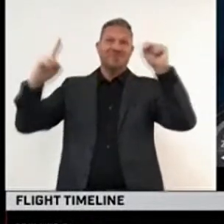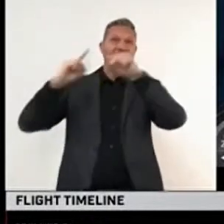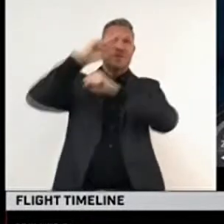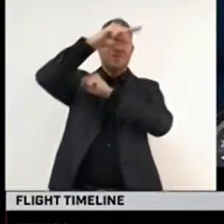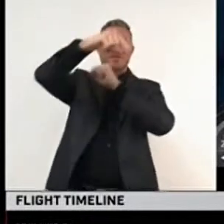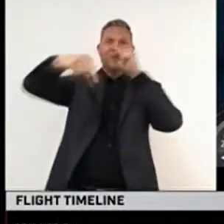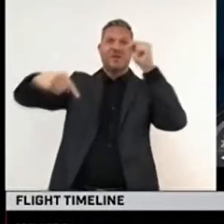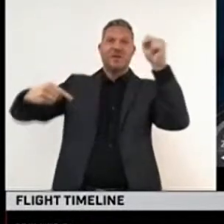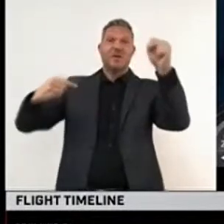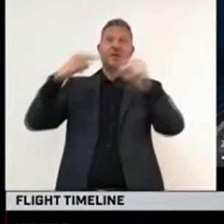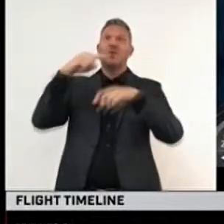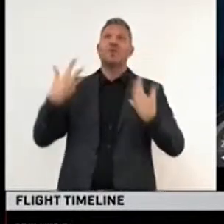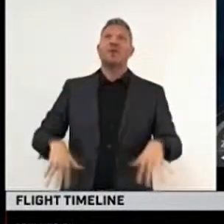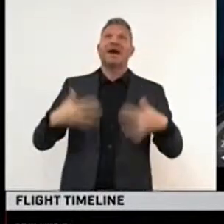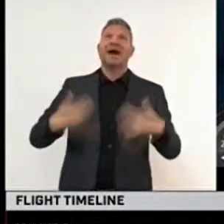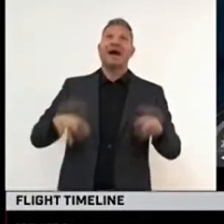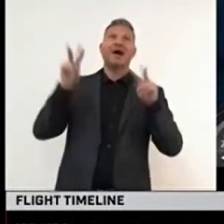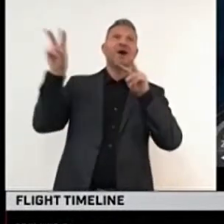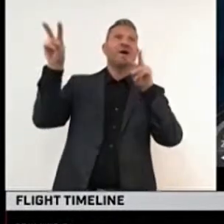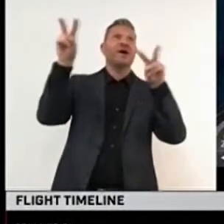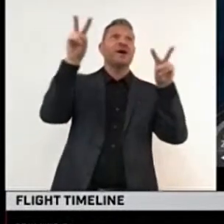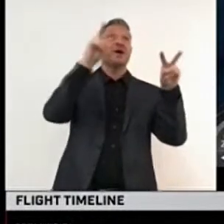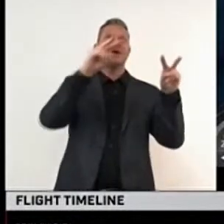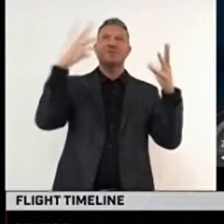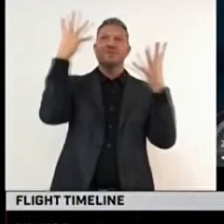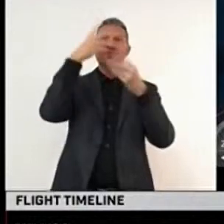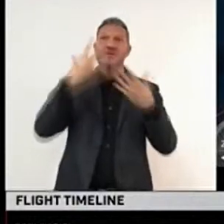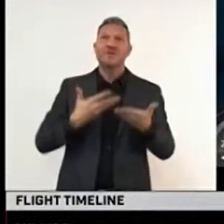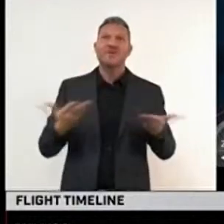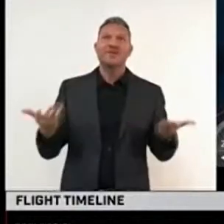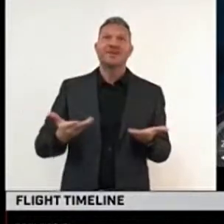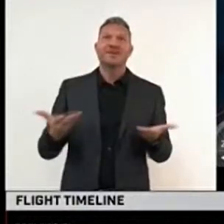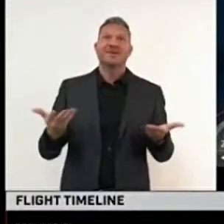a beauty up here. Max Alpha flight complete.